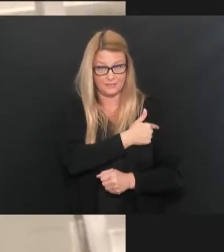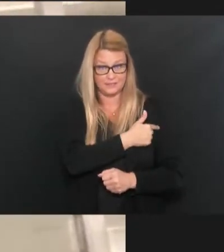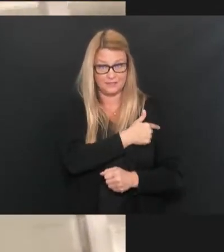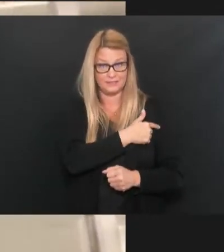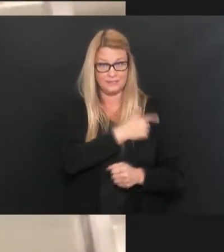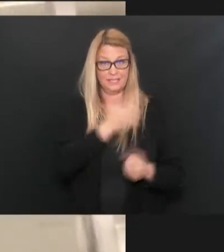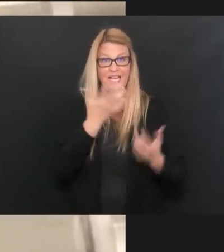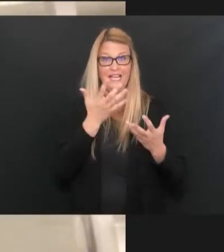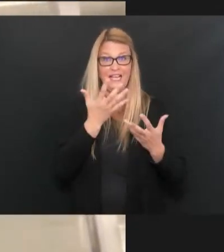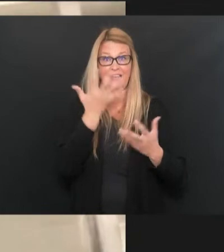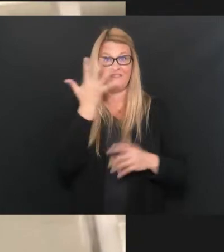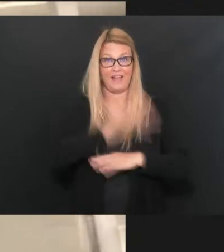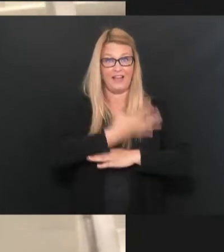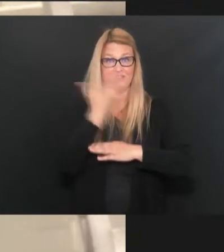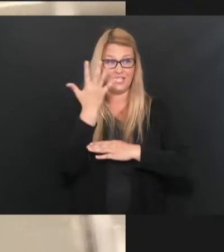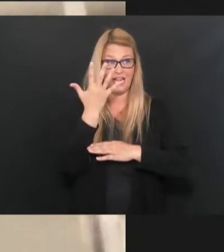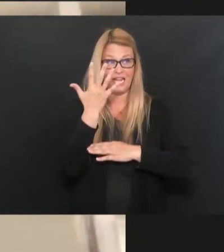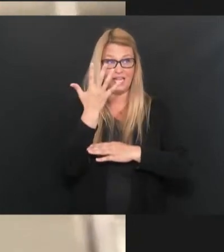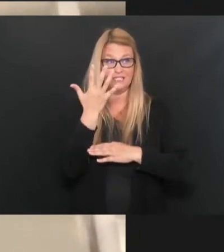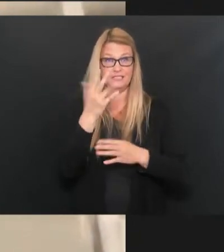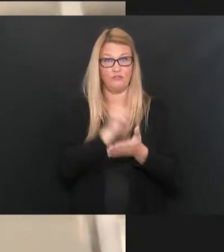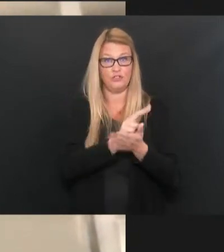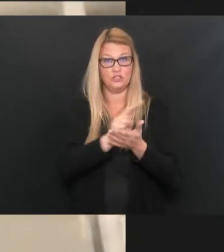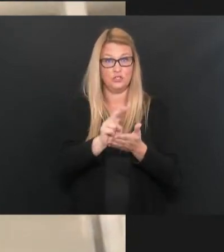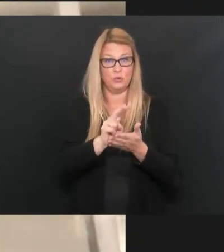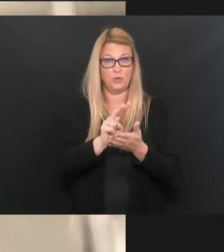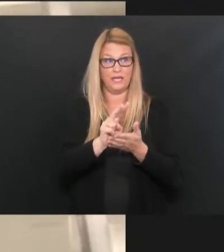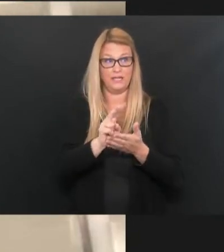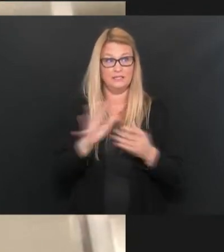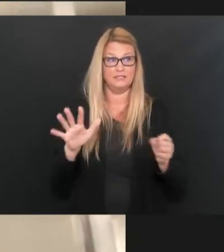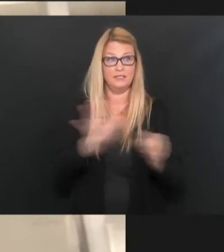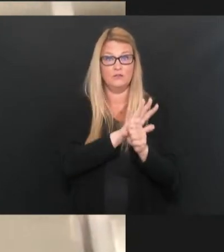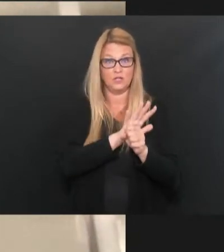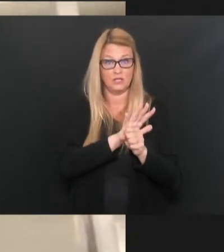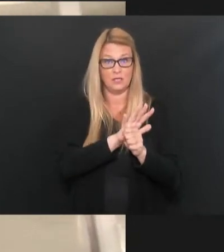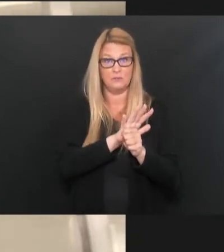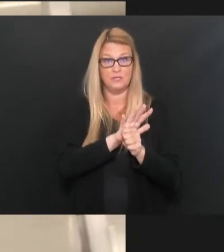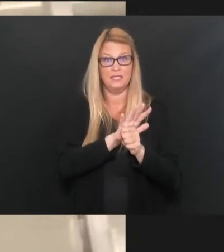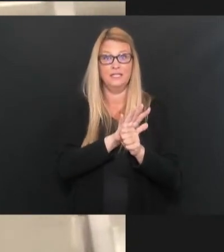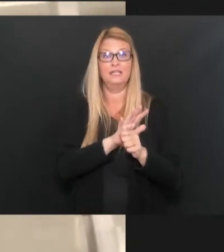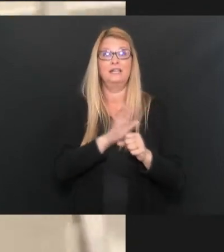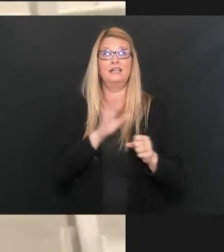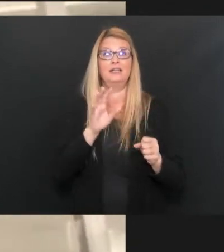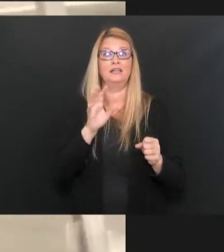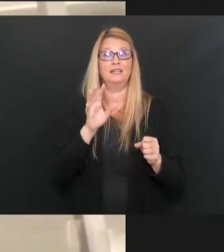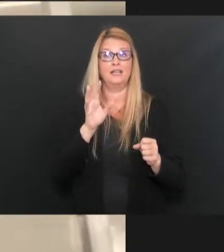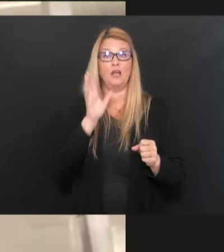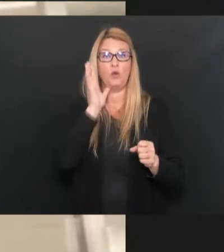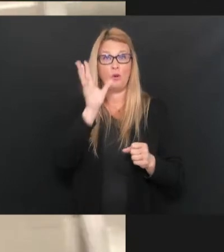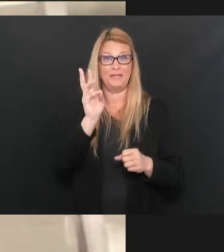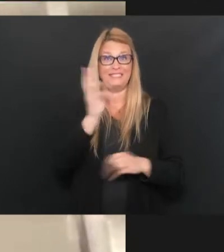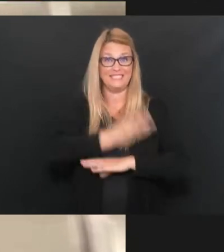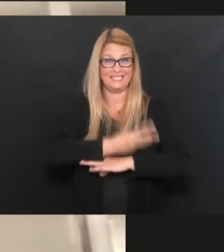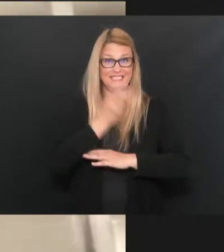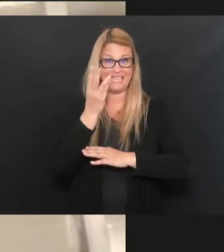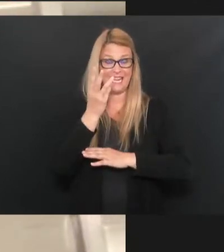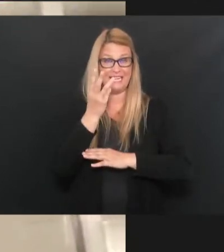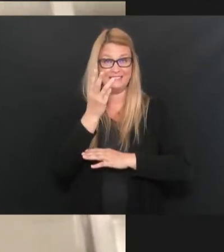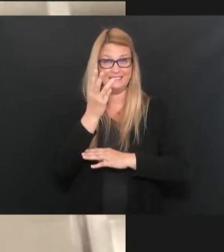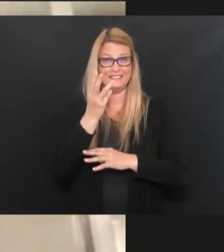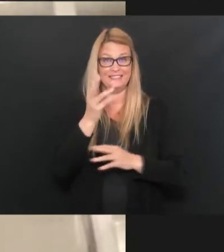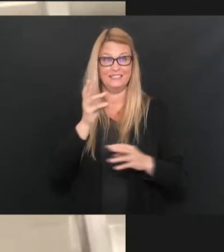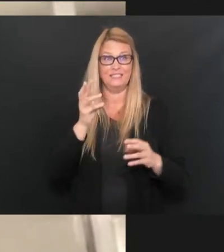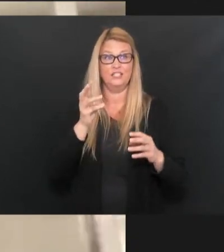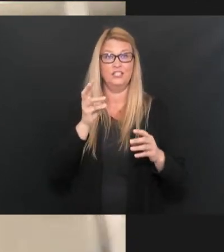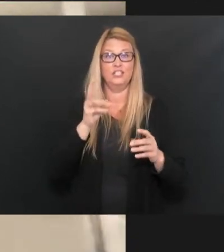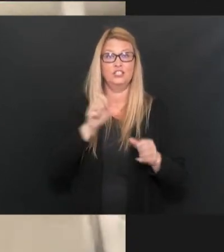is 5 days away from the 2 weeks to be completely vaccinated after her second shot. It will be 6 days since she was supposedly around a